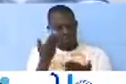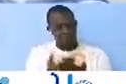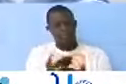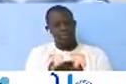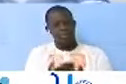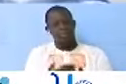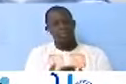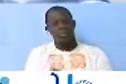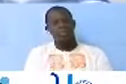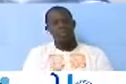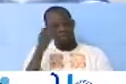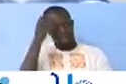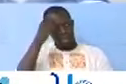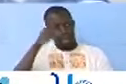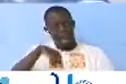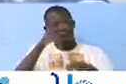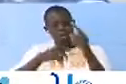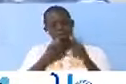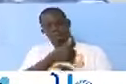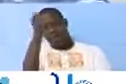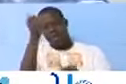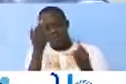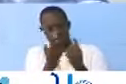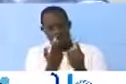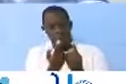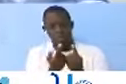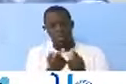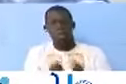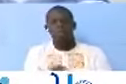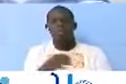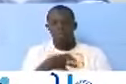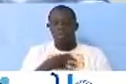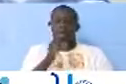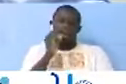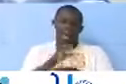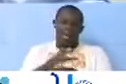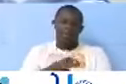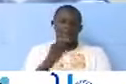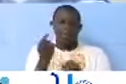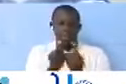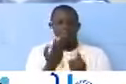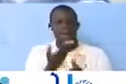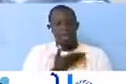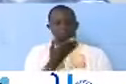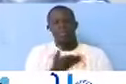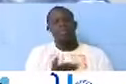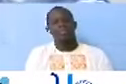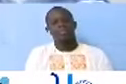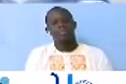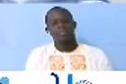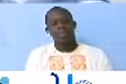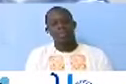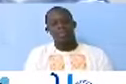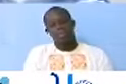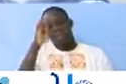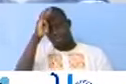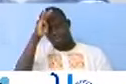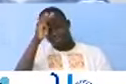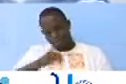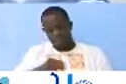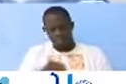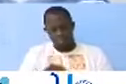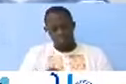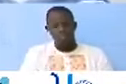end. And we will be thinking of something else. This is the message I have. I